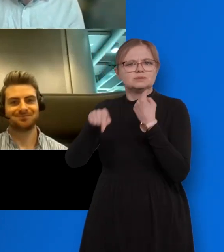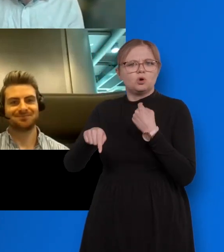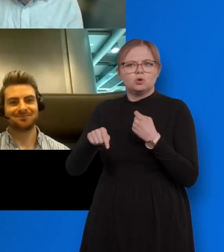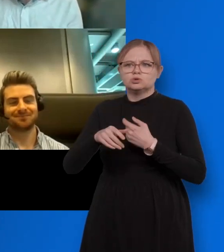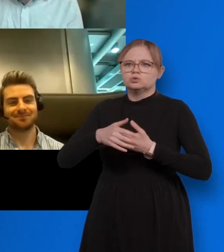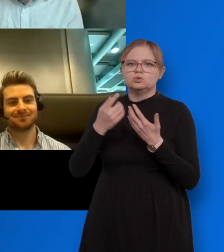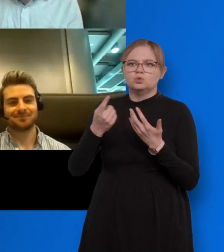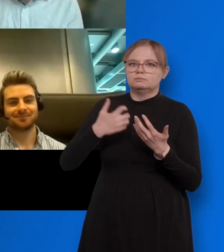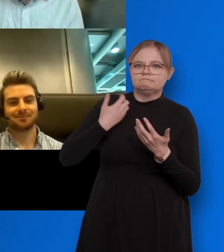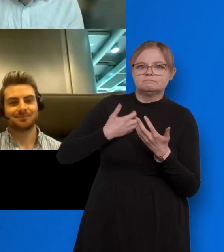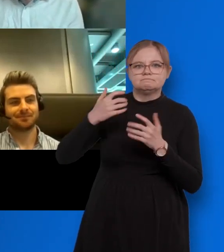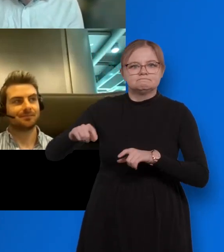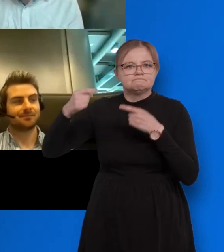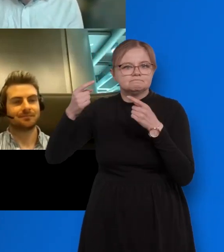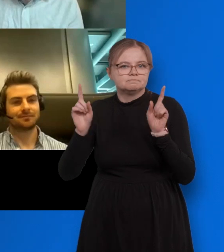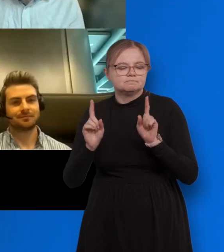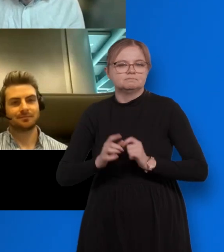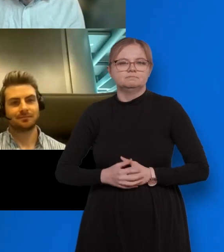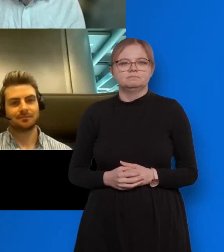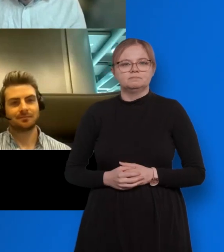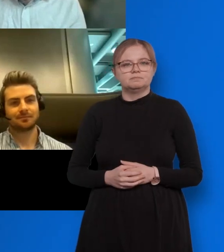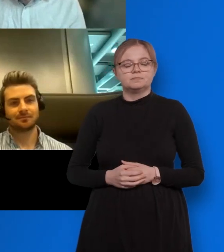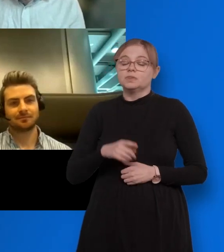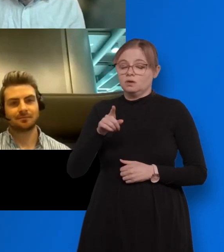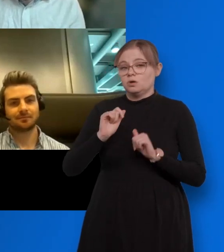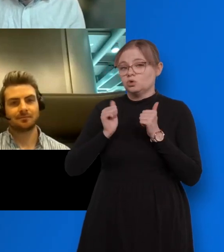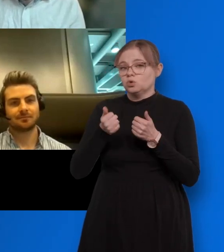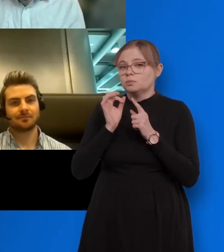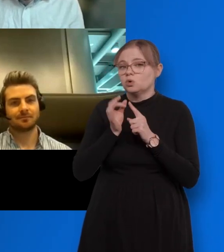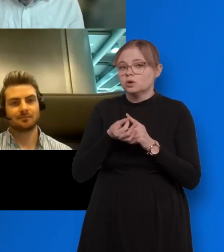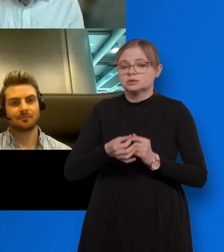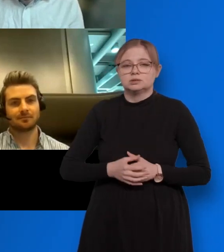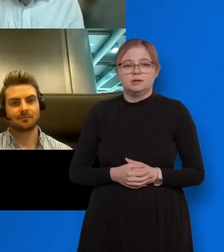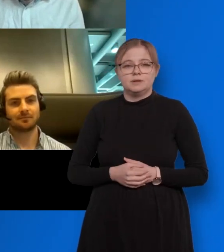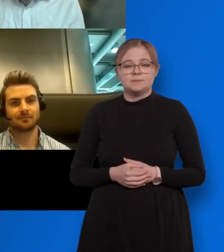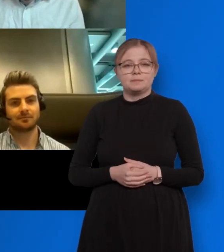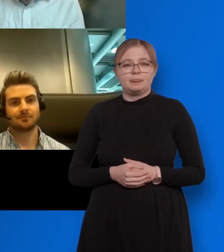for randomization? No, it's a good point. Yeah, we haven't